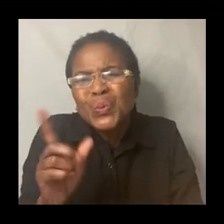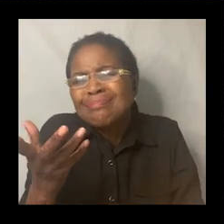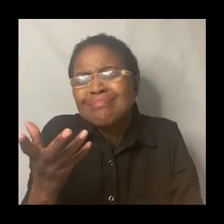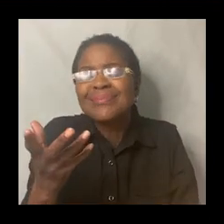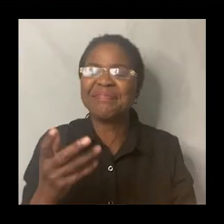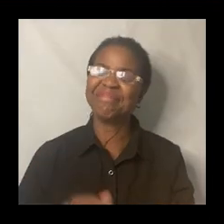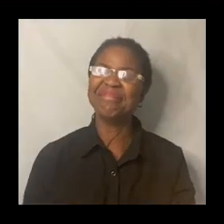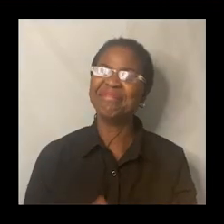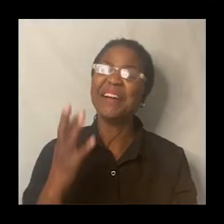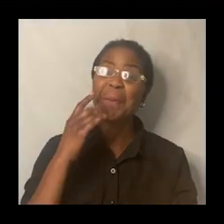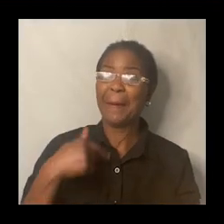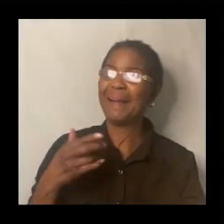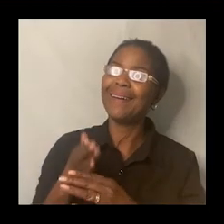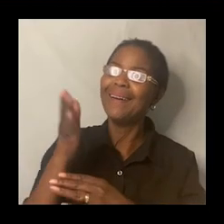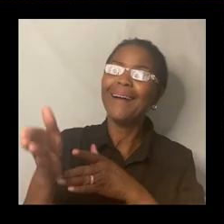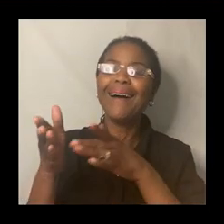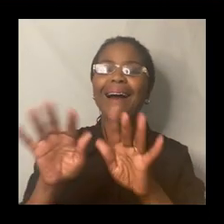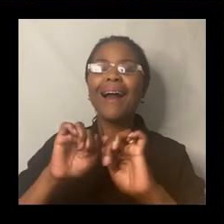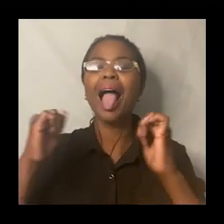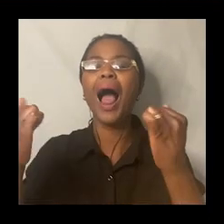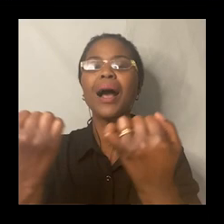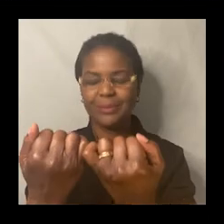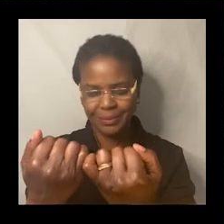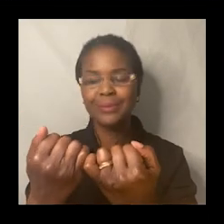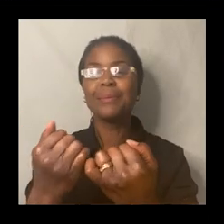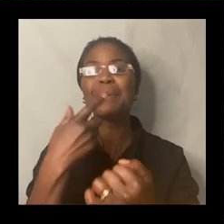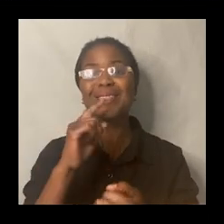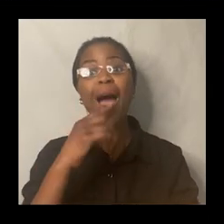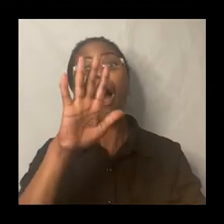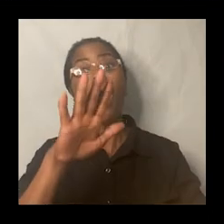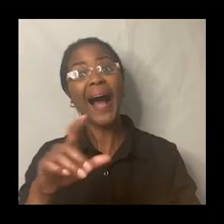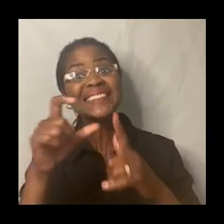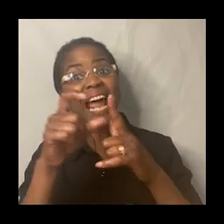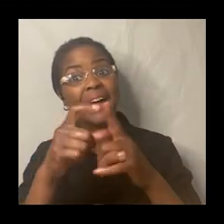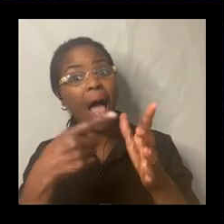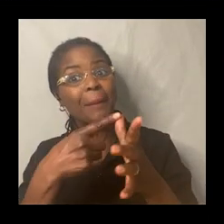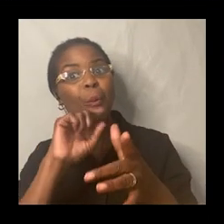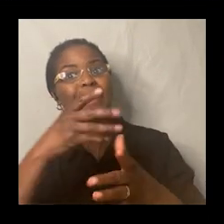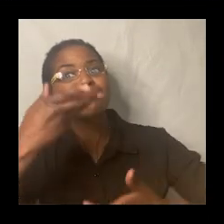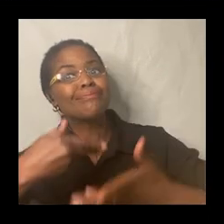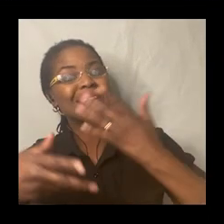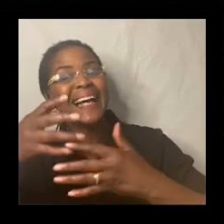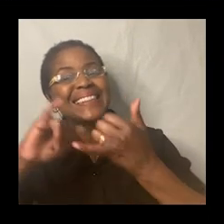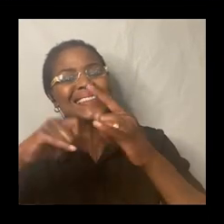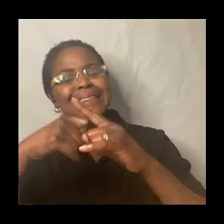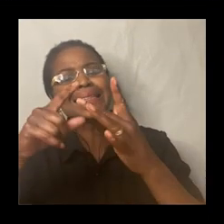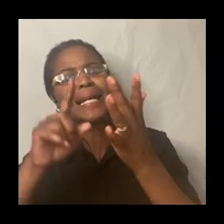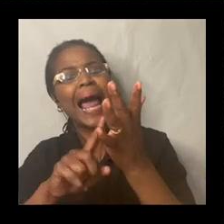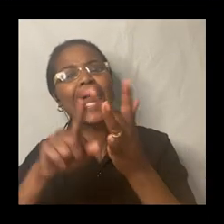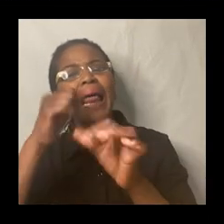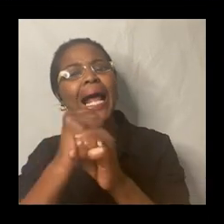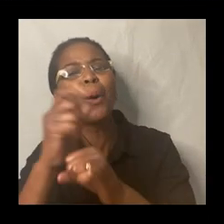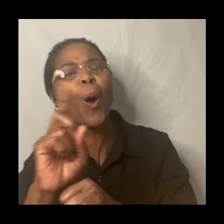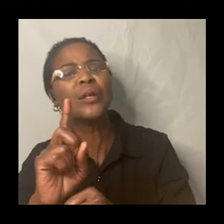I mean, several times I've gone into places, like into classrooms, and people say, here's David Almond, he'll tell us what Skellig is. And I say, well,